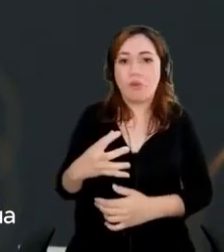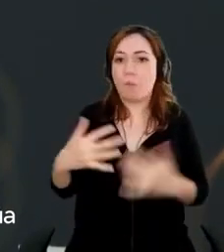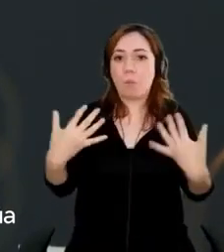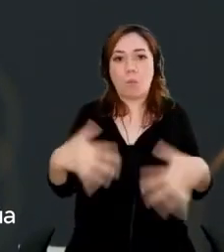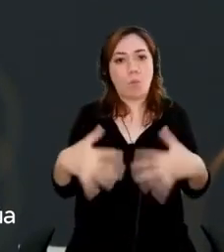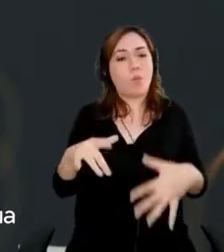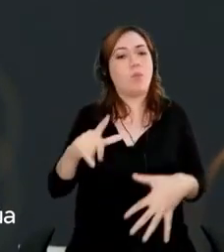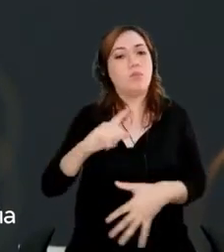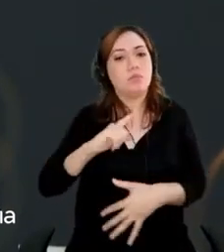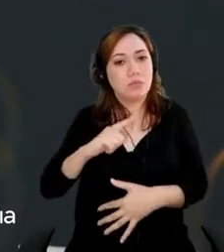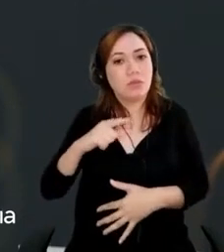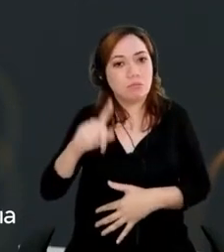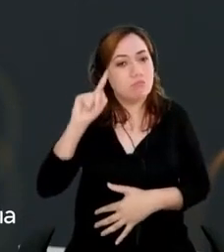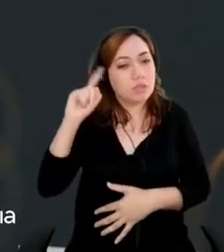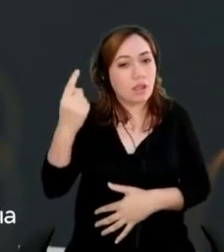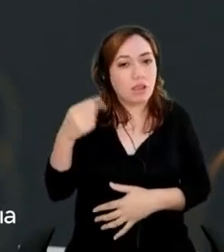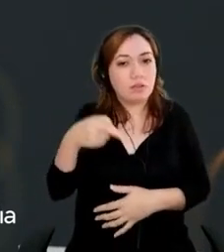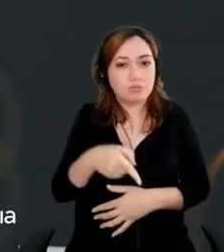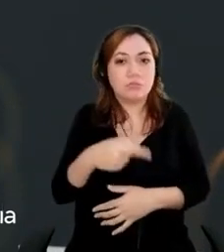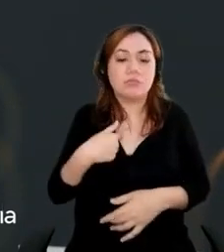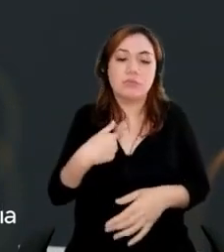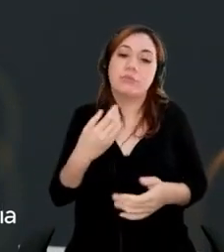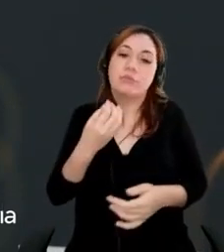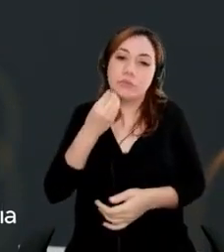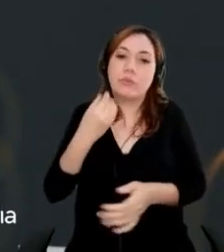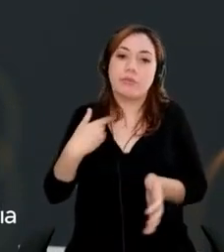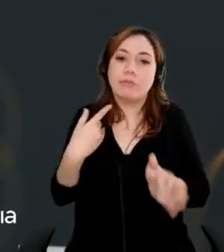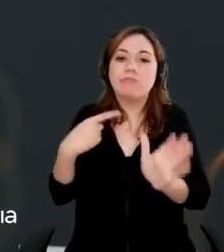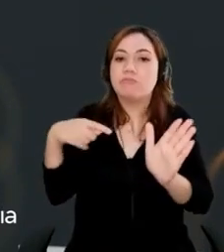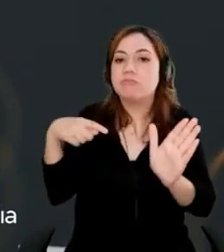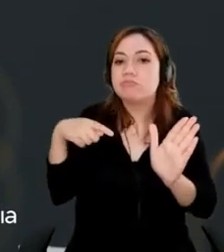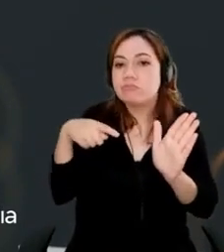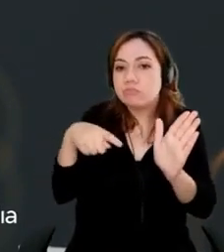So I asked them, of course, well, you've been in charge of the